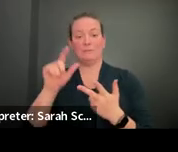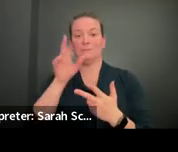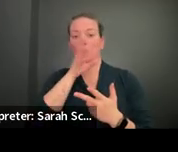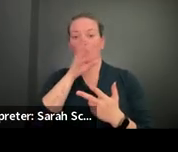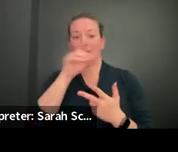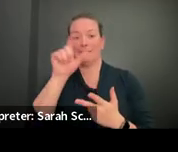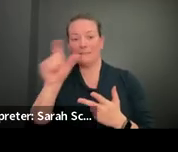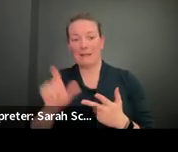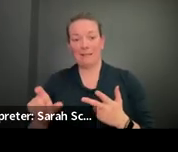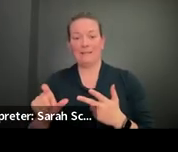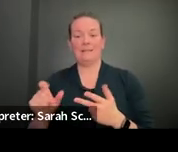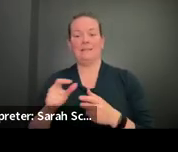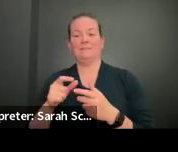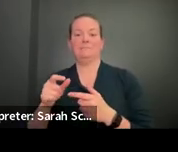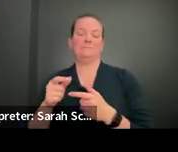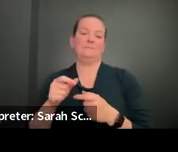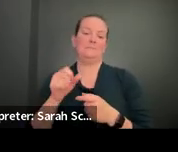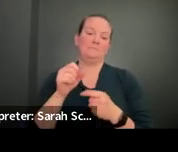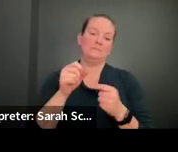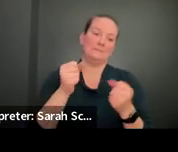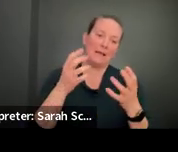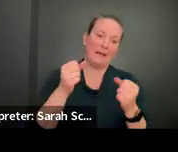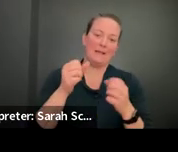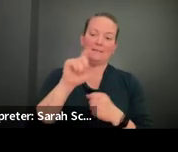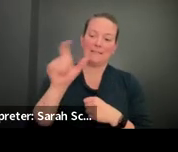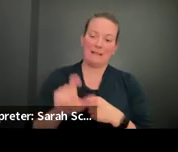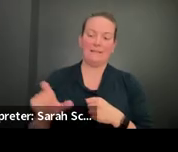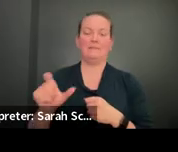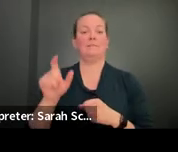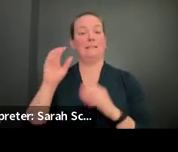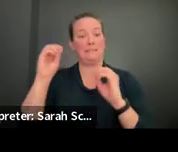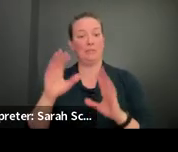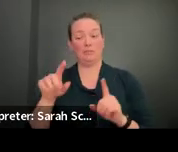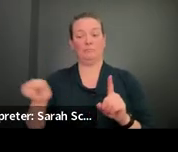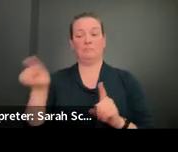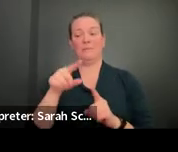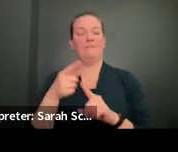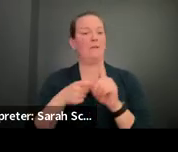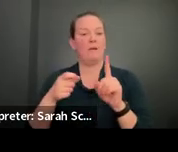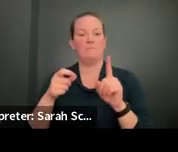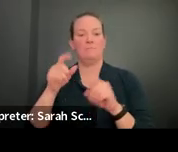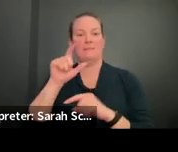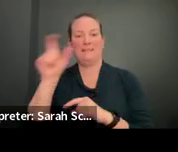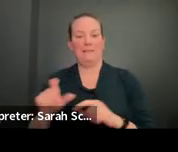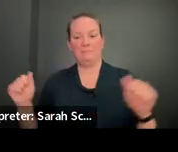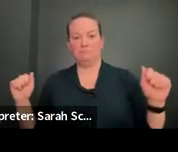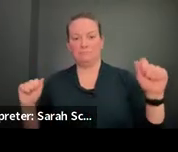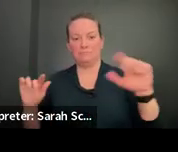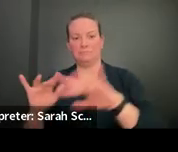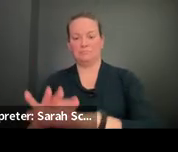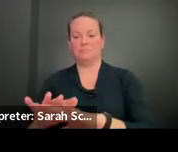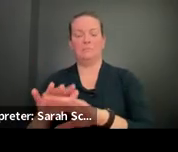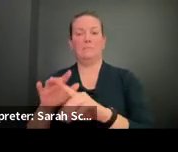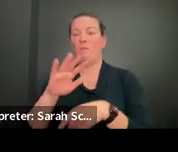teachers come from all over Italy, and they just come during the month of June for those